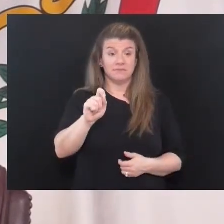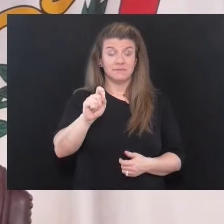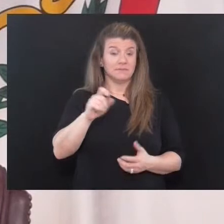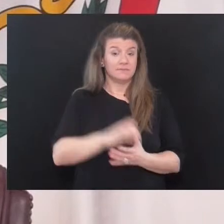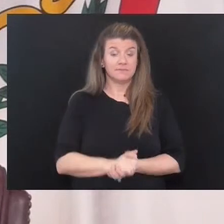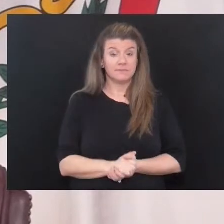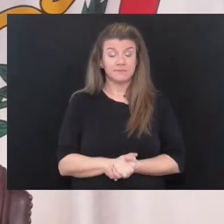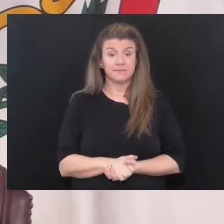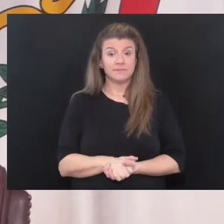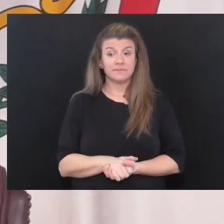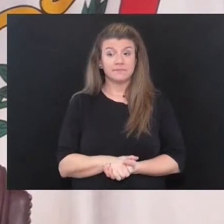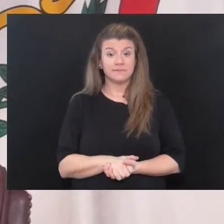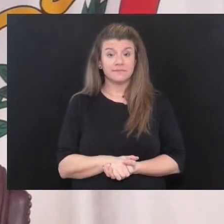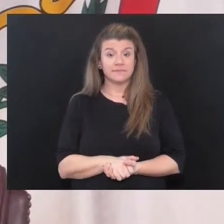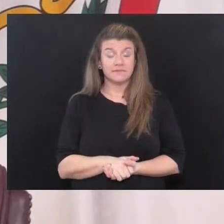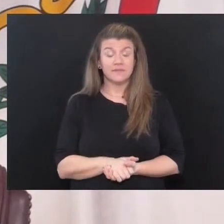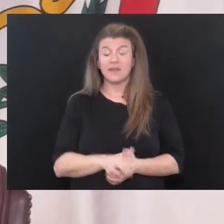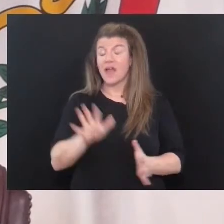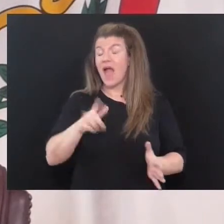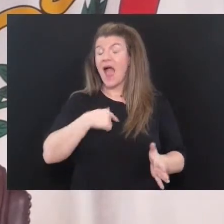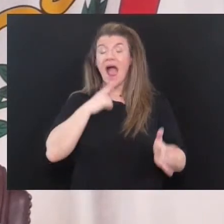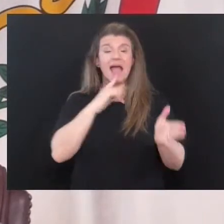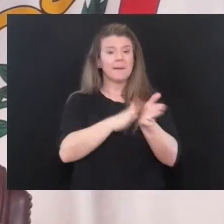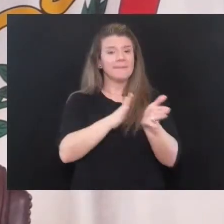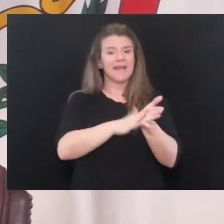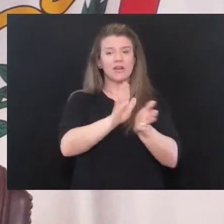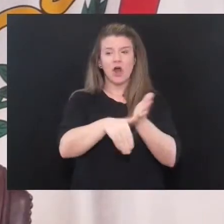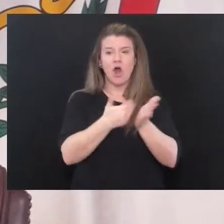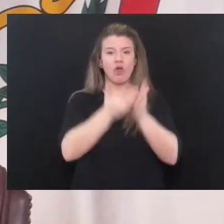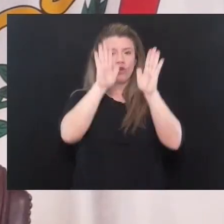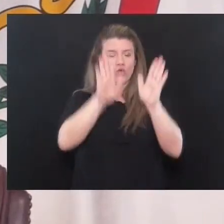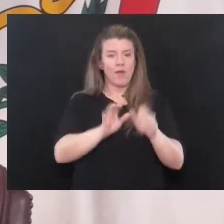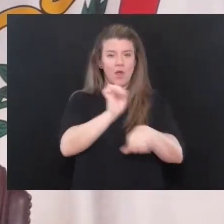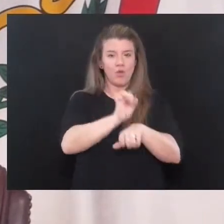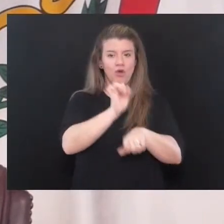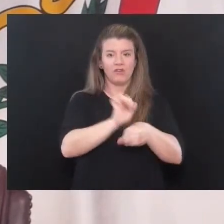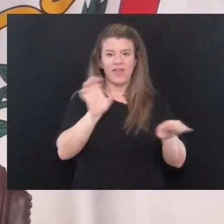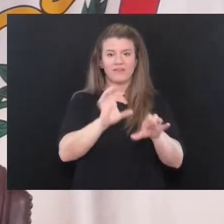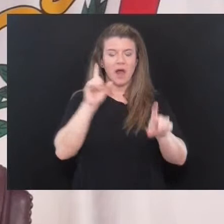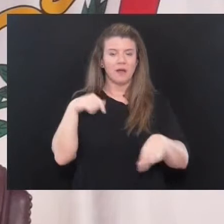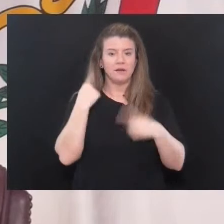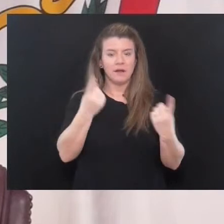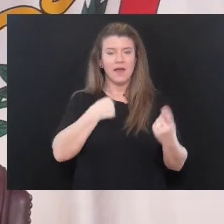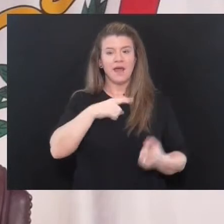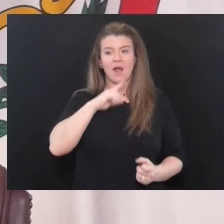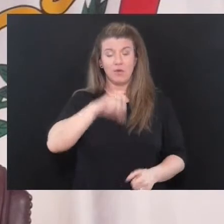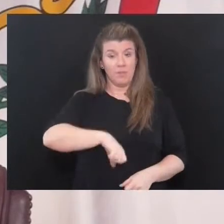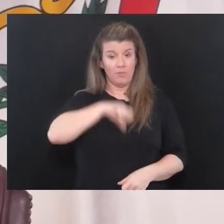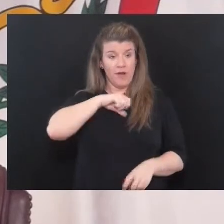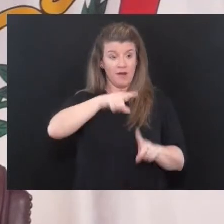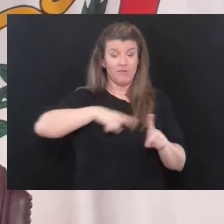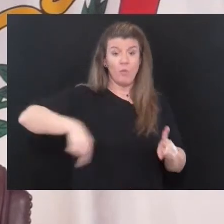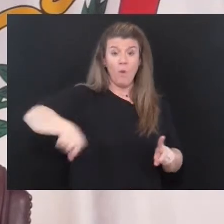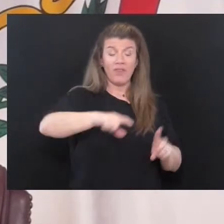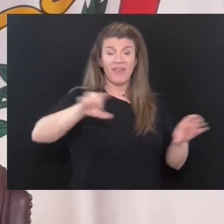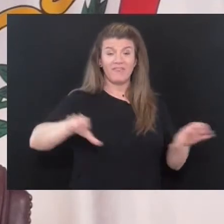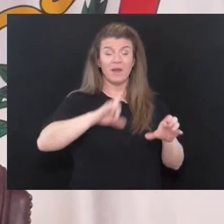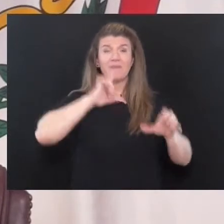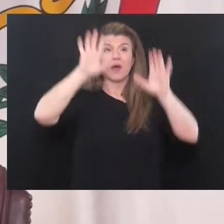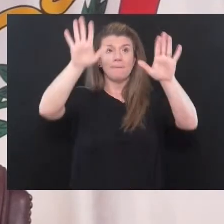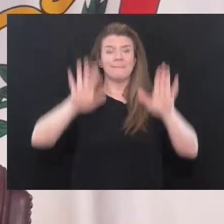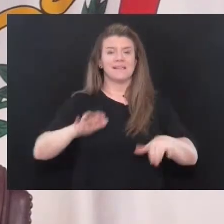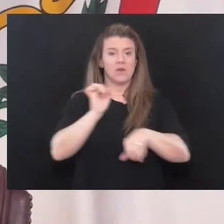done, you know, and I commend all the great work that they've done and everything, and I'm really proud of what they've done. They've done amazing